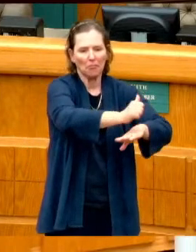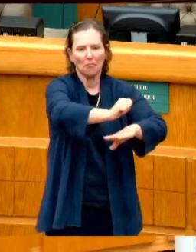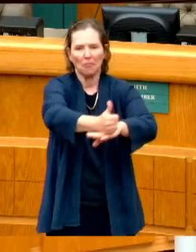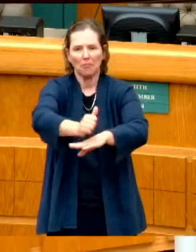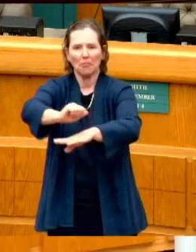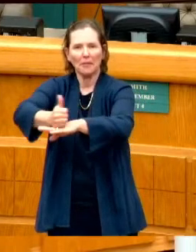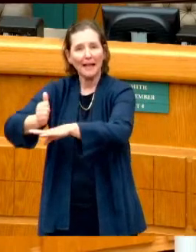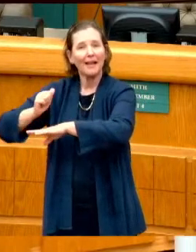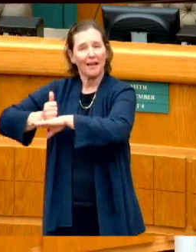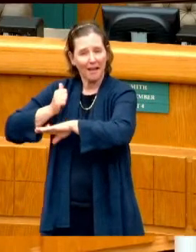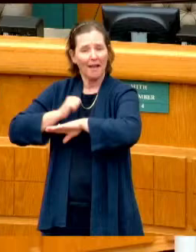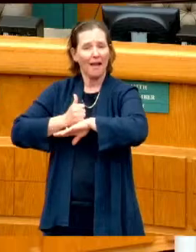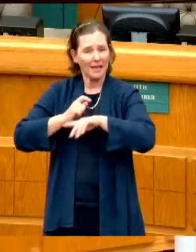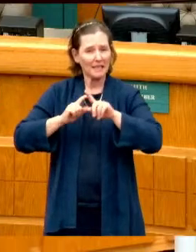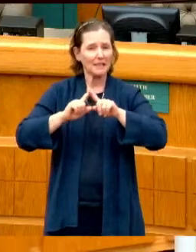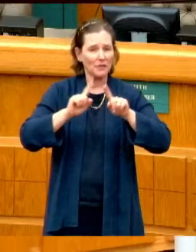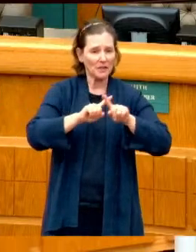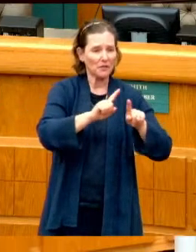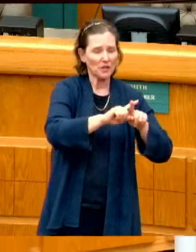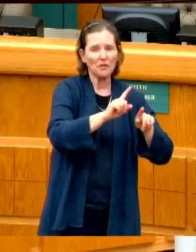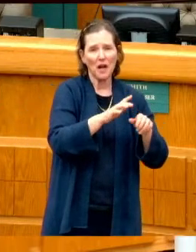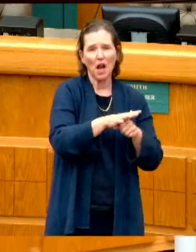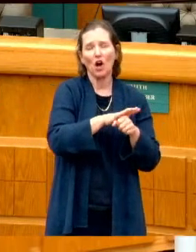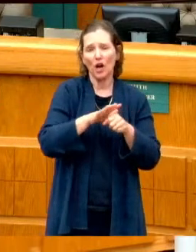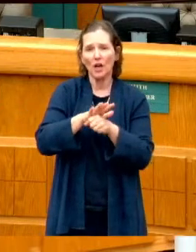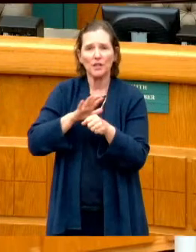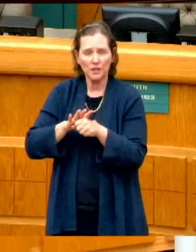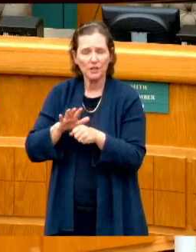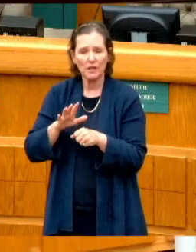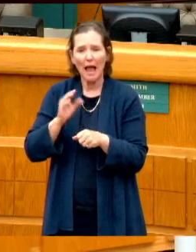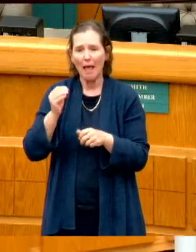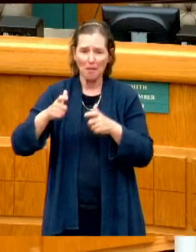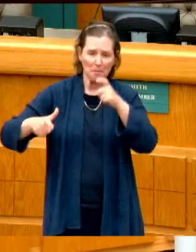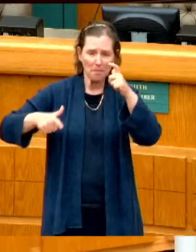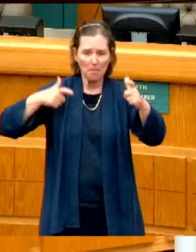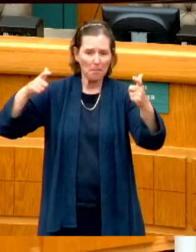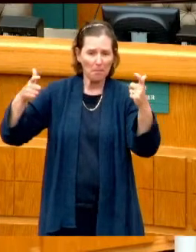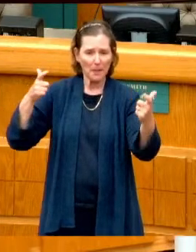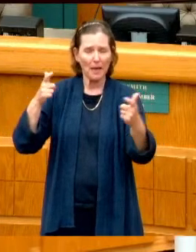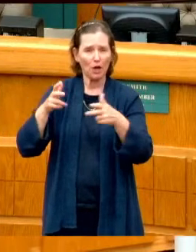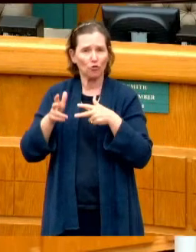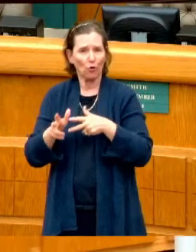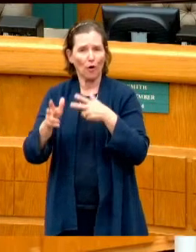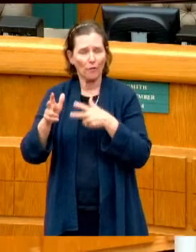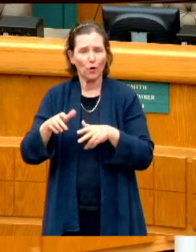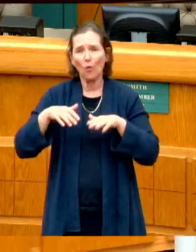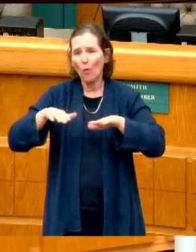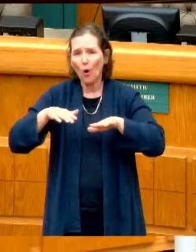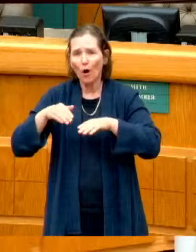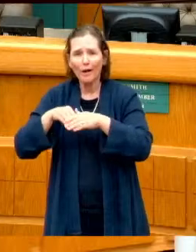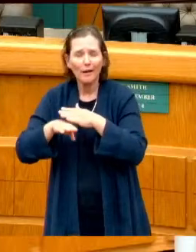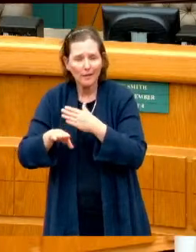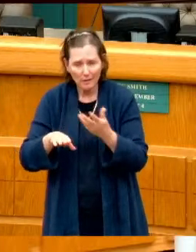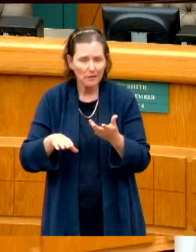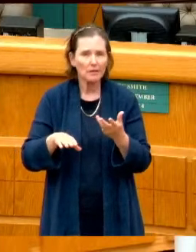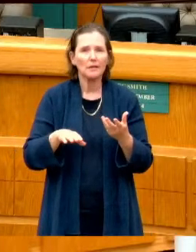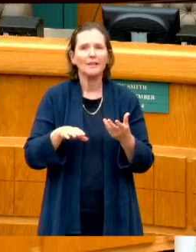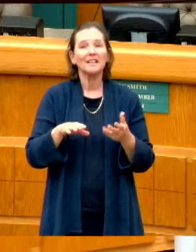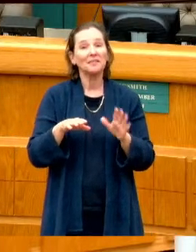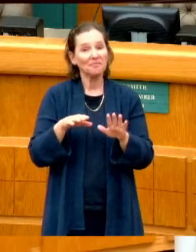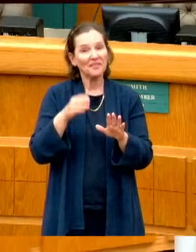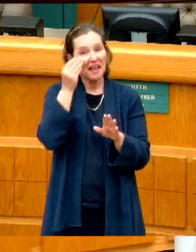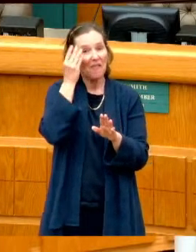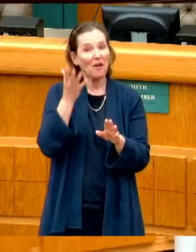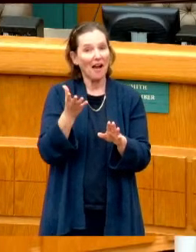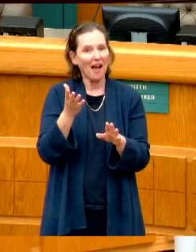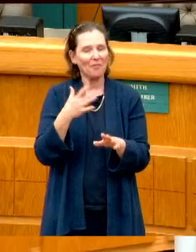these large mega-site hubs, let me address something that happened this week, which is we like to try new things around here.